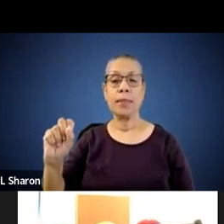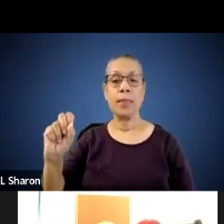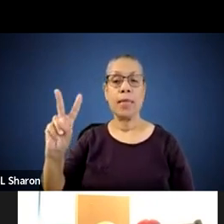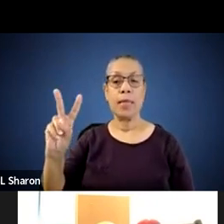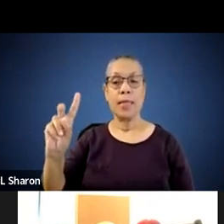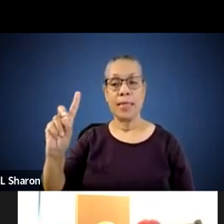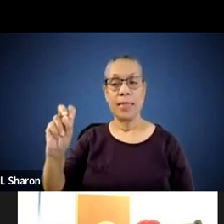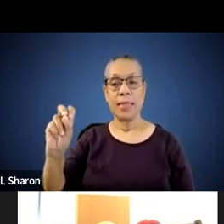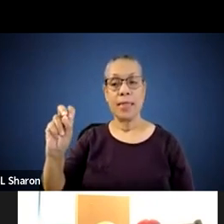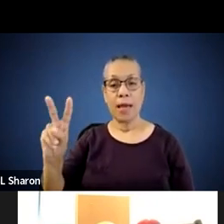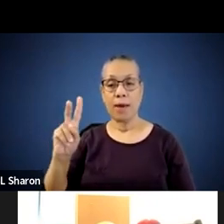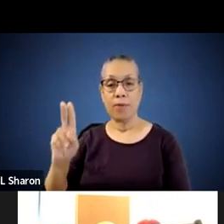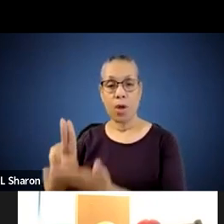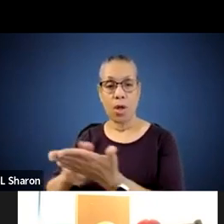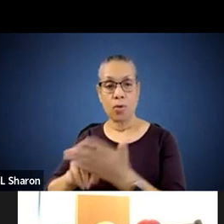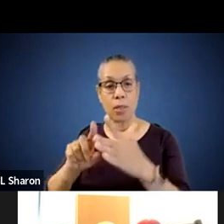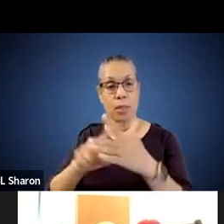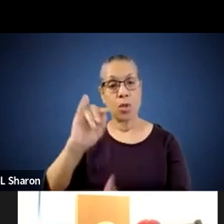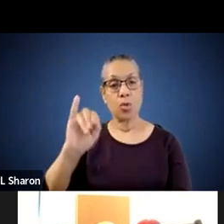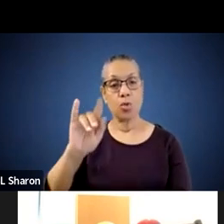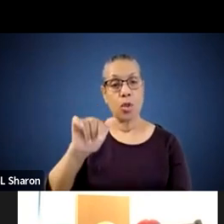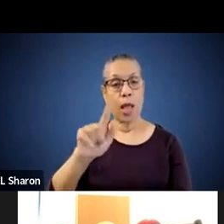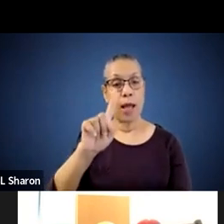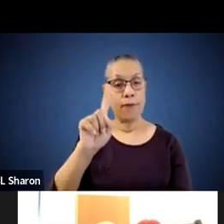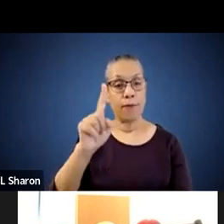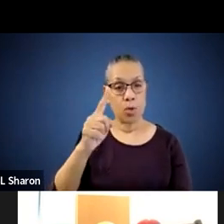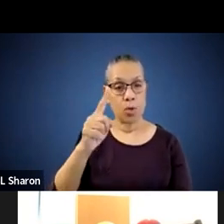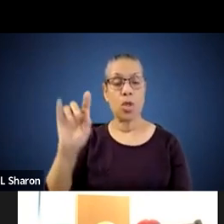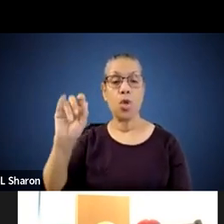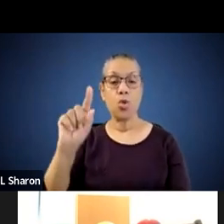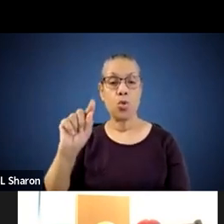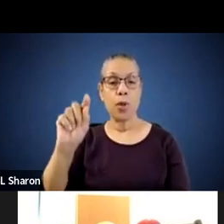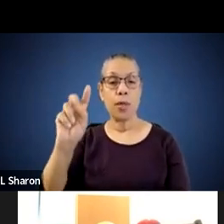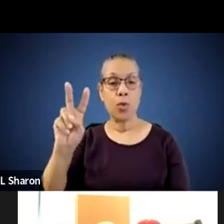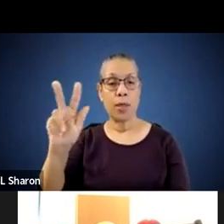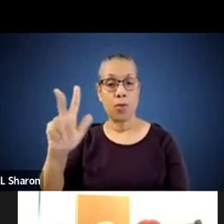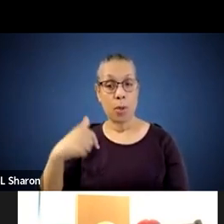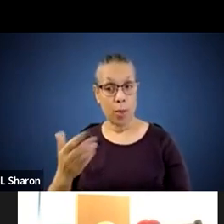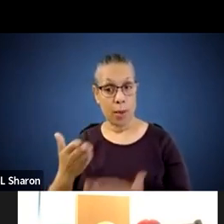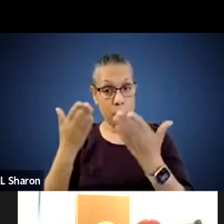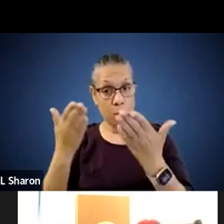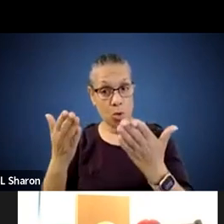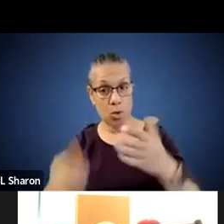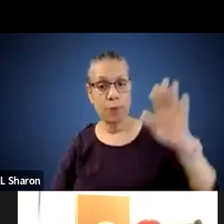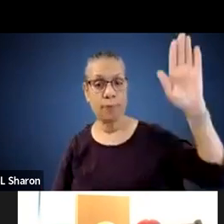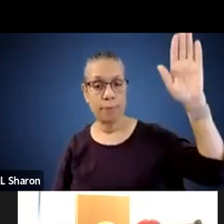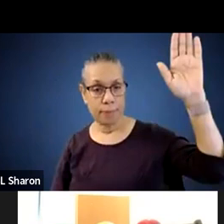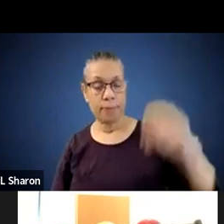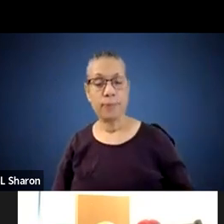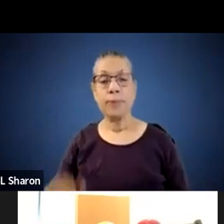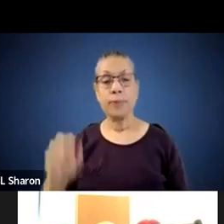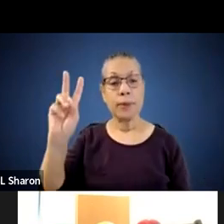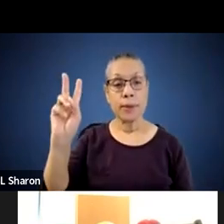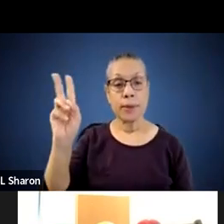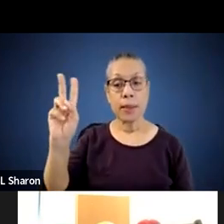term commencing on July 1st 2023 is presented is there a motion thank you is